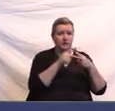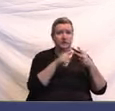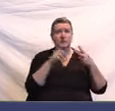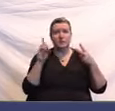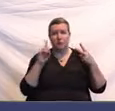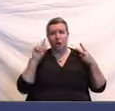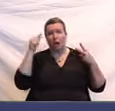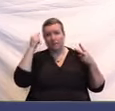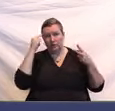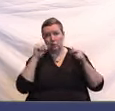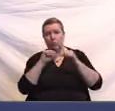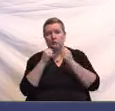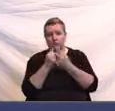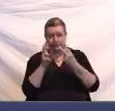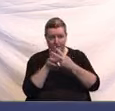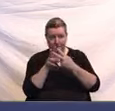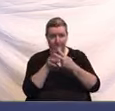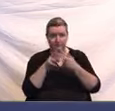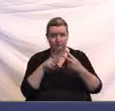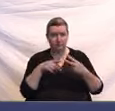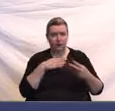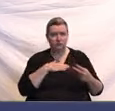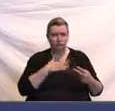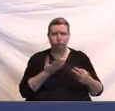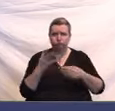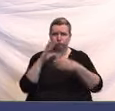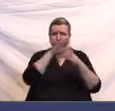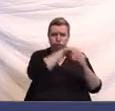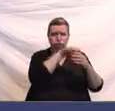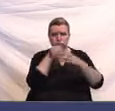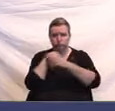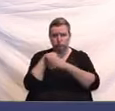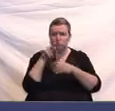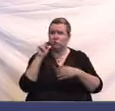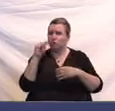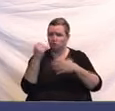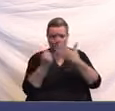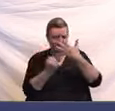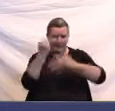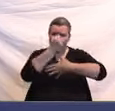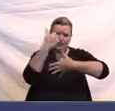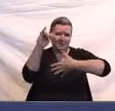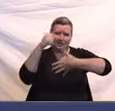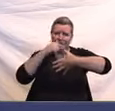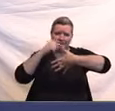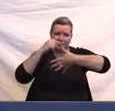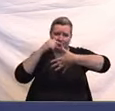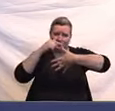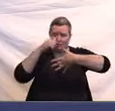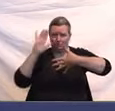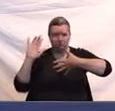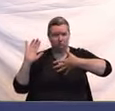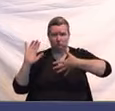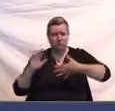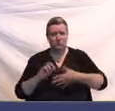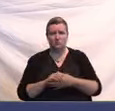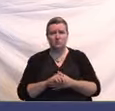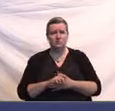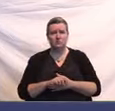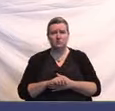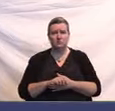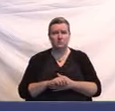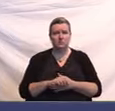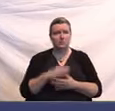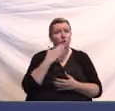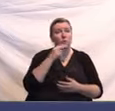Association, we'll do it in a way that works for New Jersey. And that's something we never violate. The good news, if there's any good news, how can you say